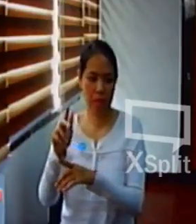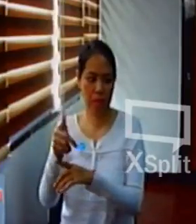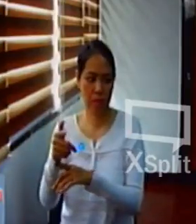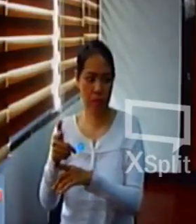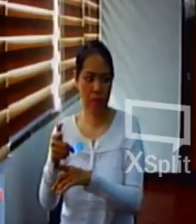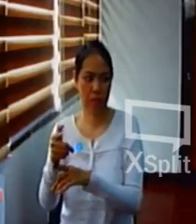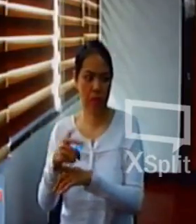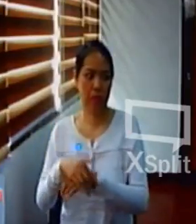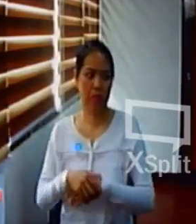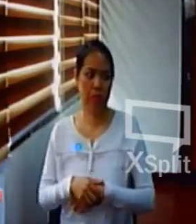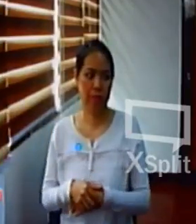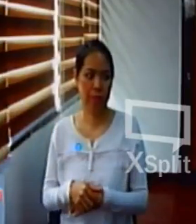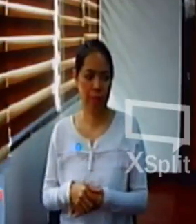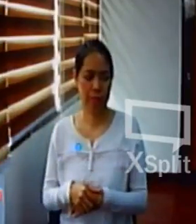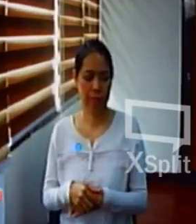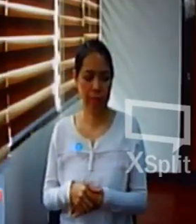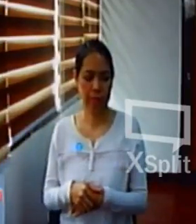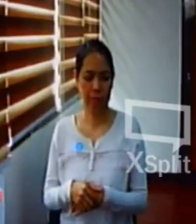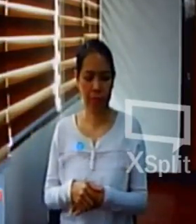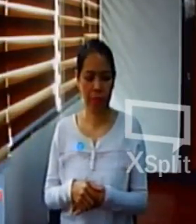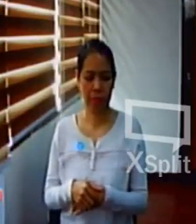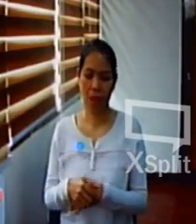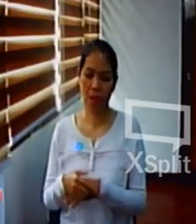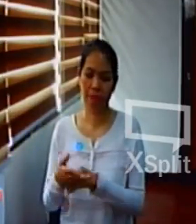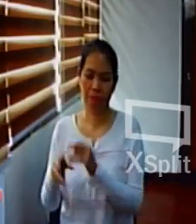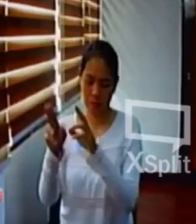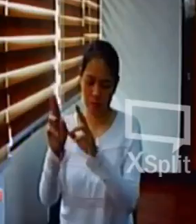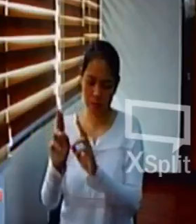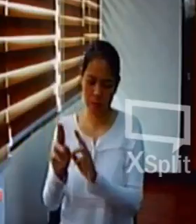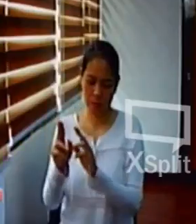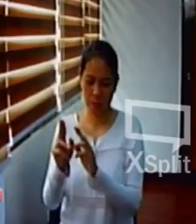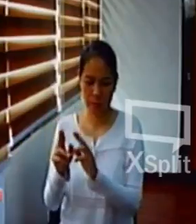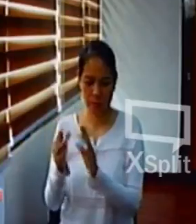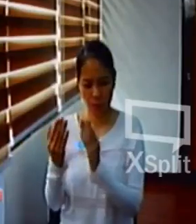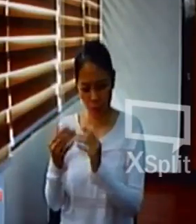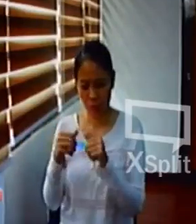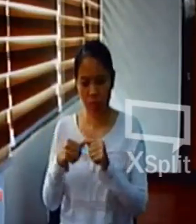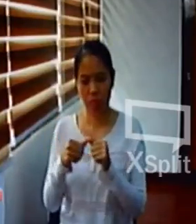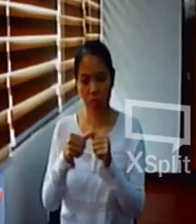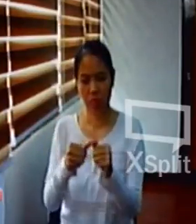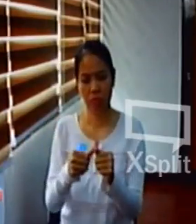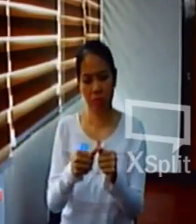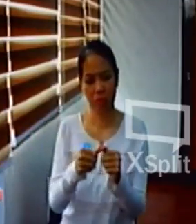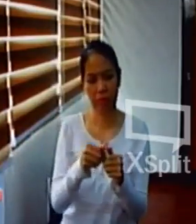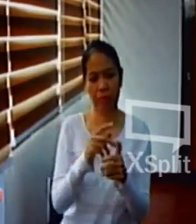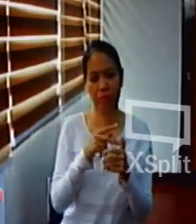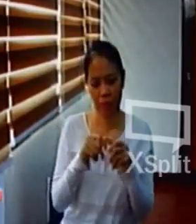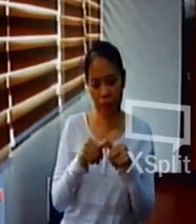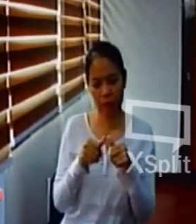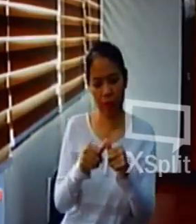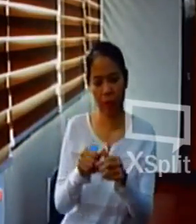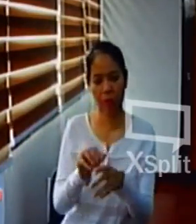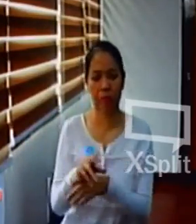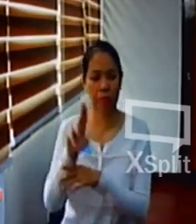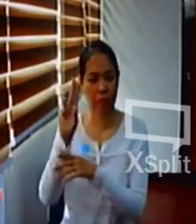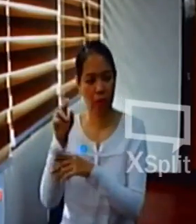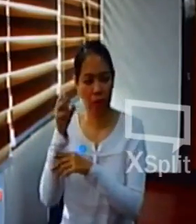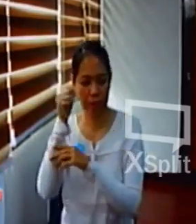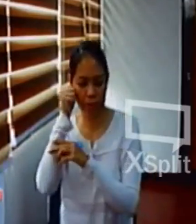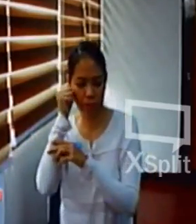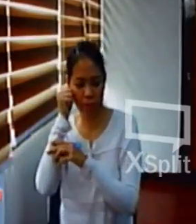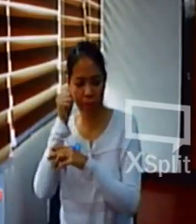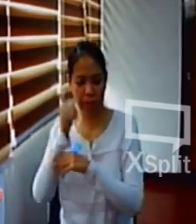With that, Your Honor, may we proceed? Please proceed. Yusek Serrano, can you please